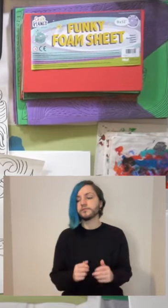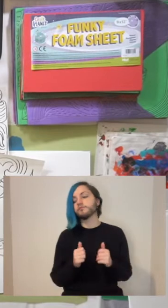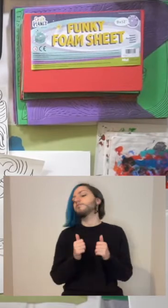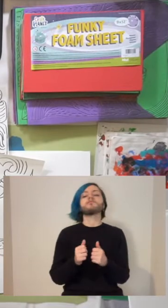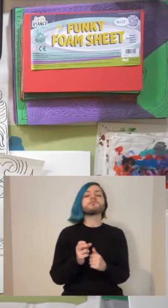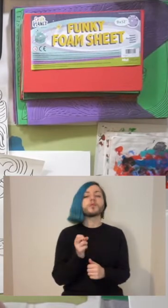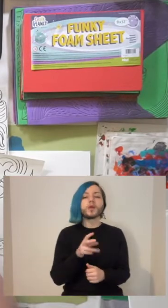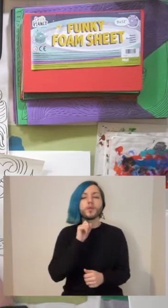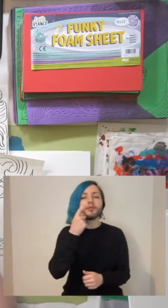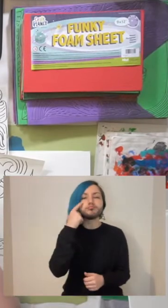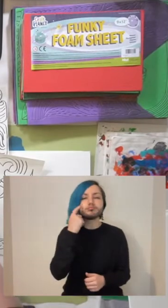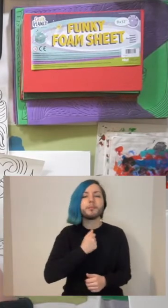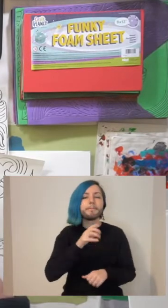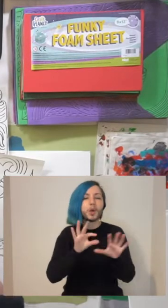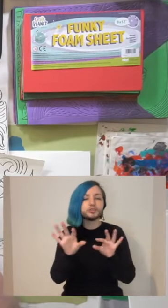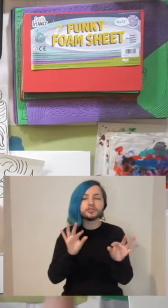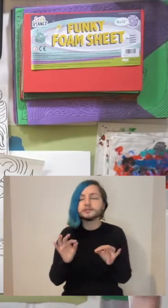Okay, so I'm going to have a look through.